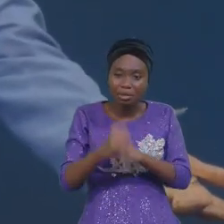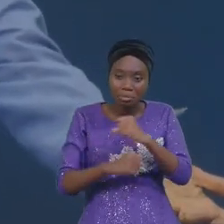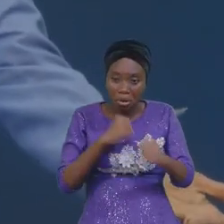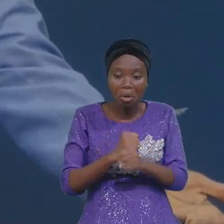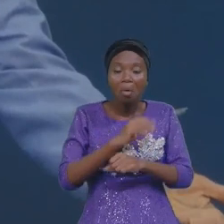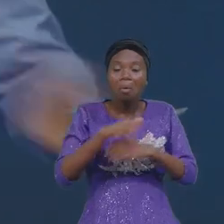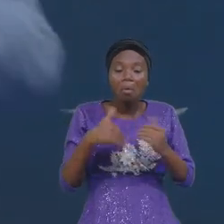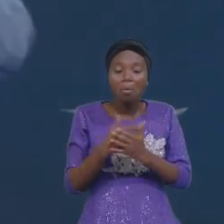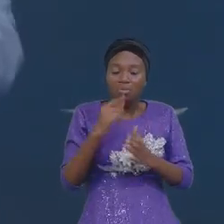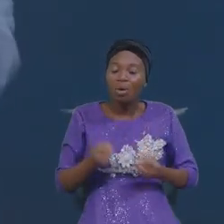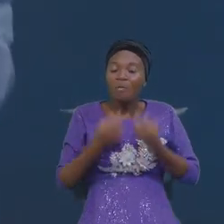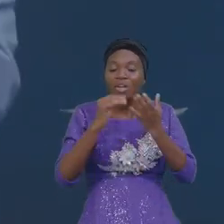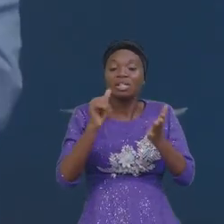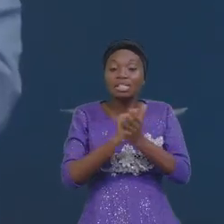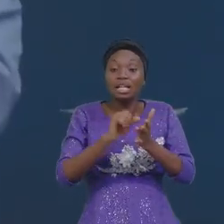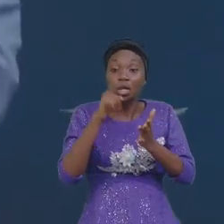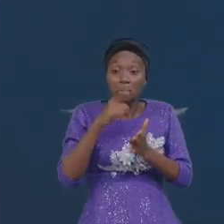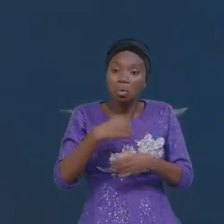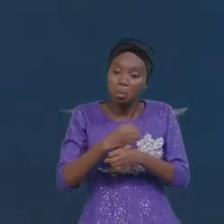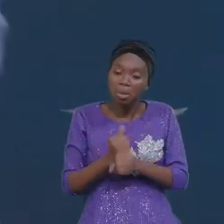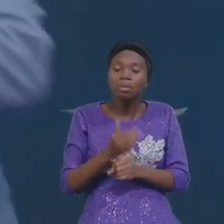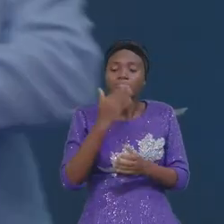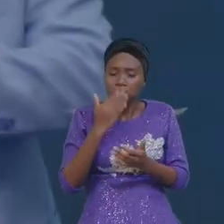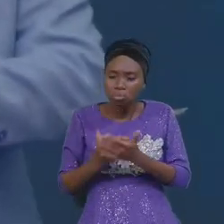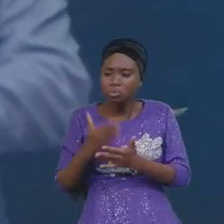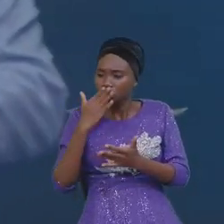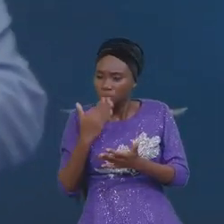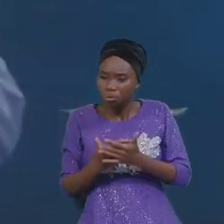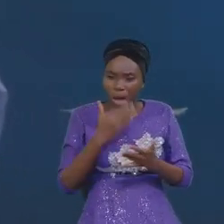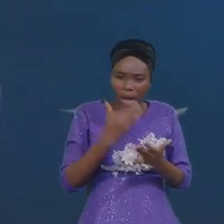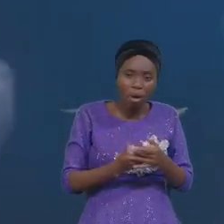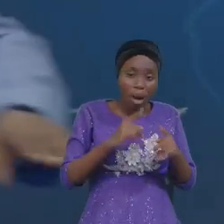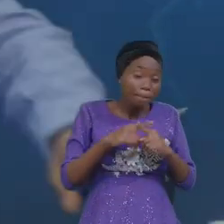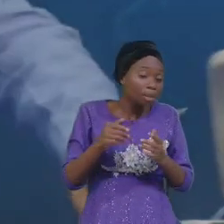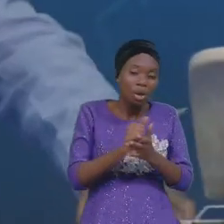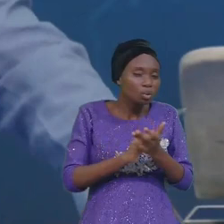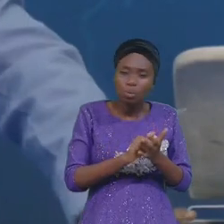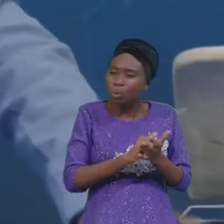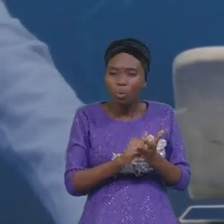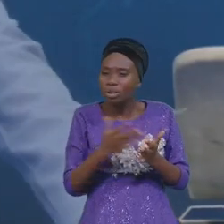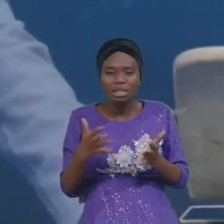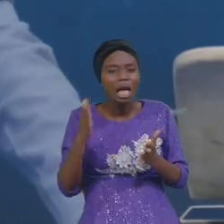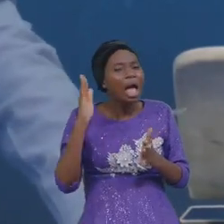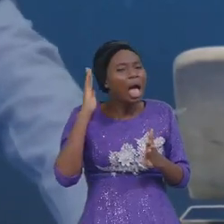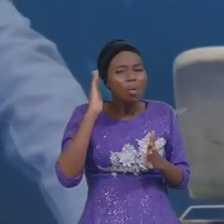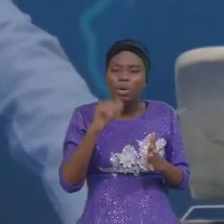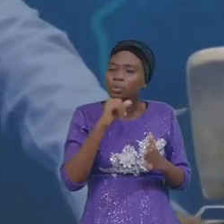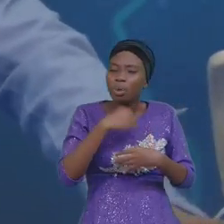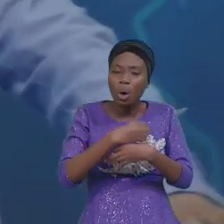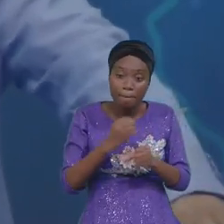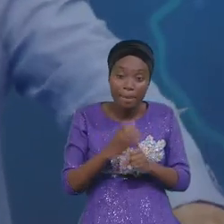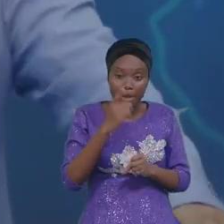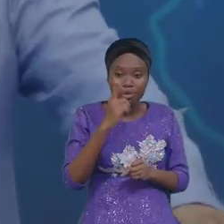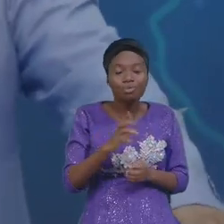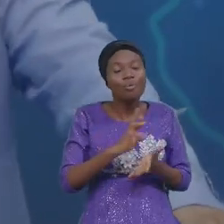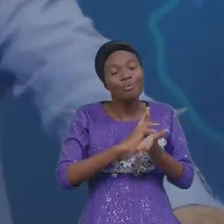you make, the good, good resolutions, but those resolutions do not make you